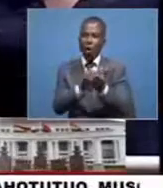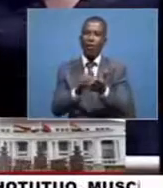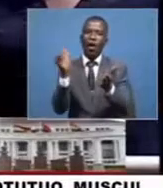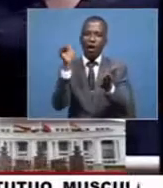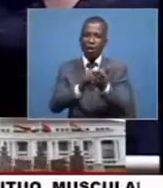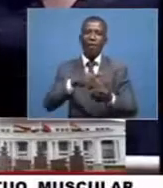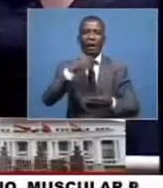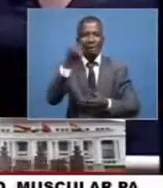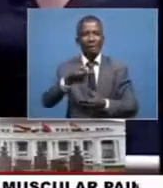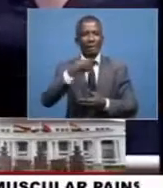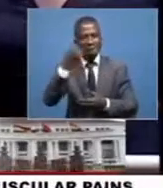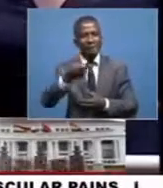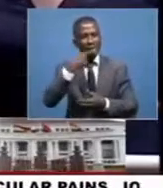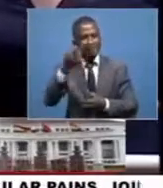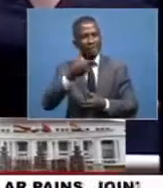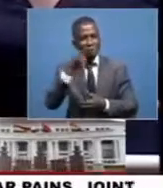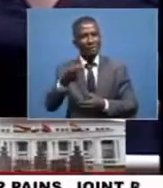again,